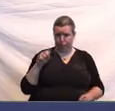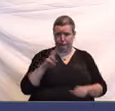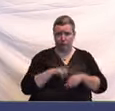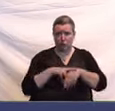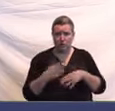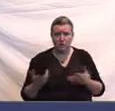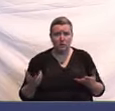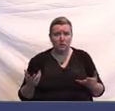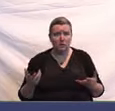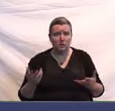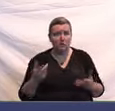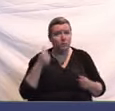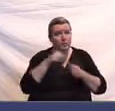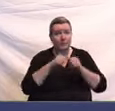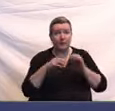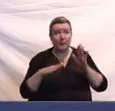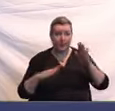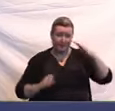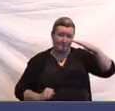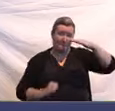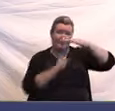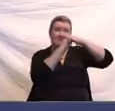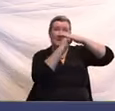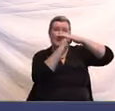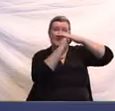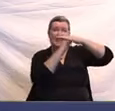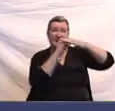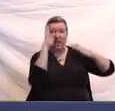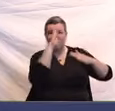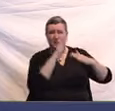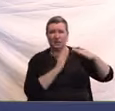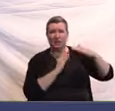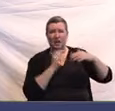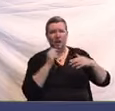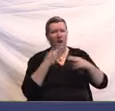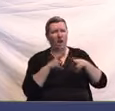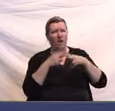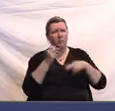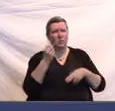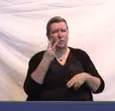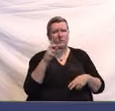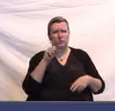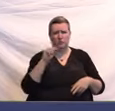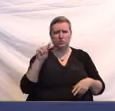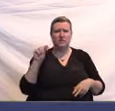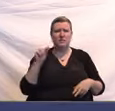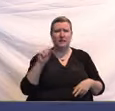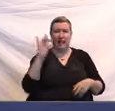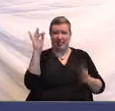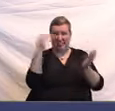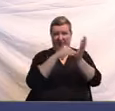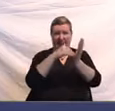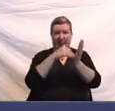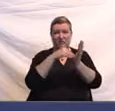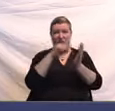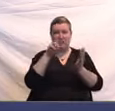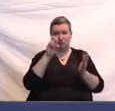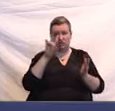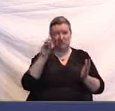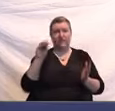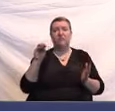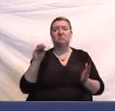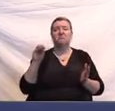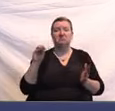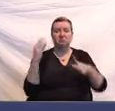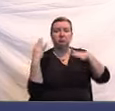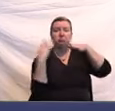peak hospitalizations, I believe it was April 12th, 2020, was 8,270. But